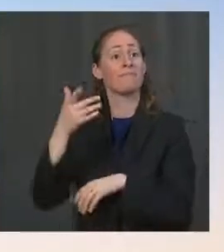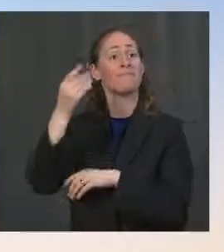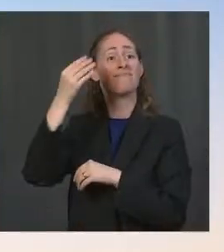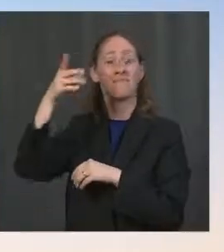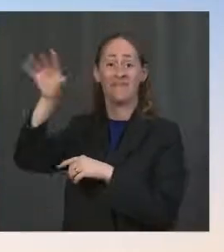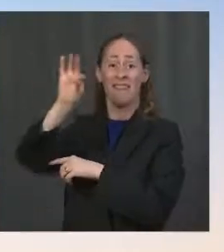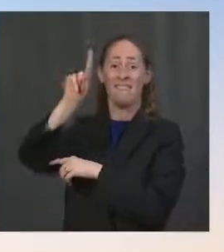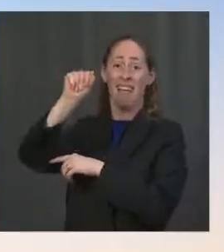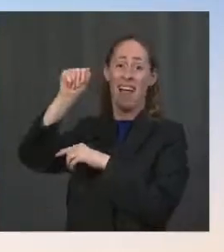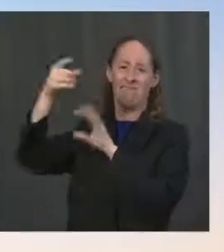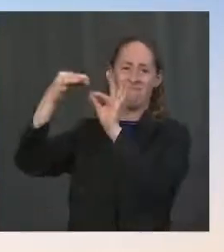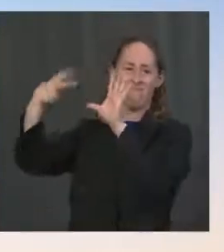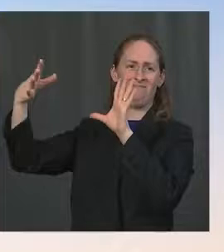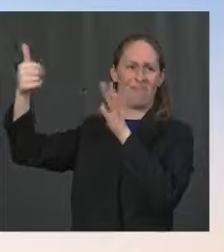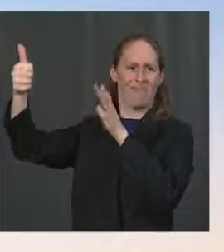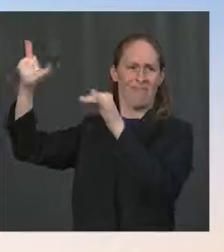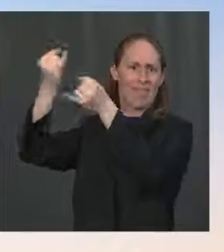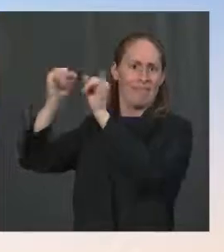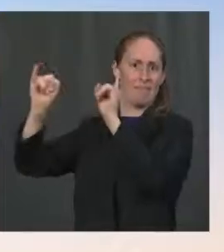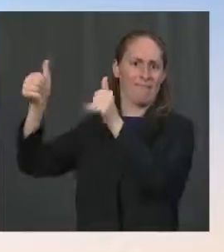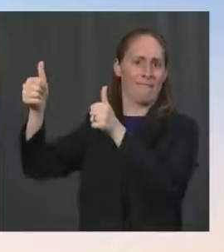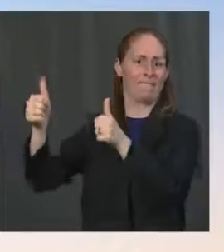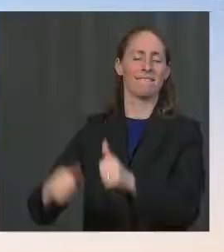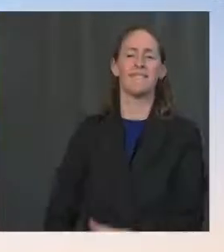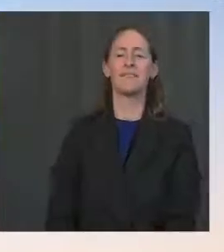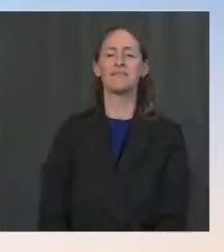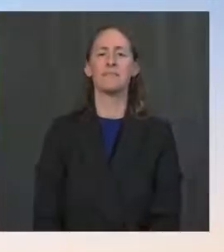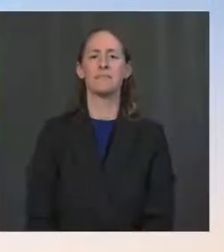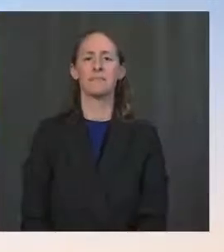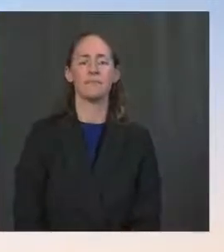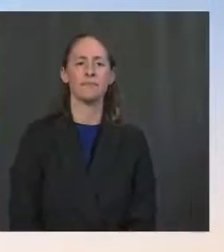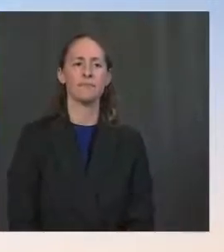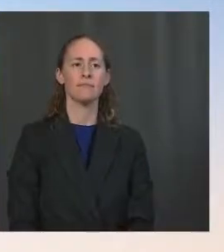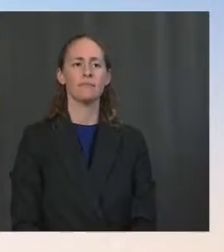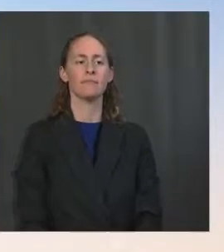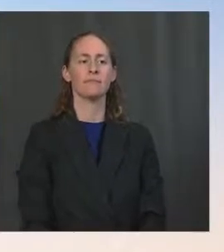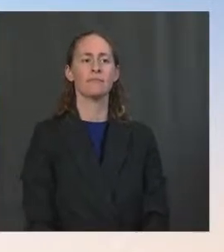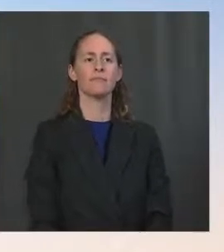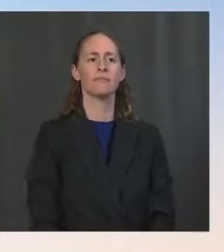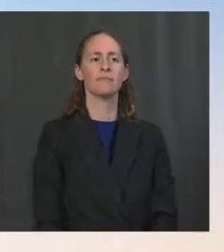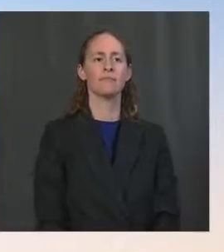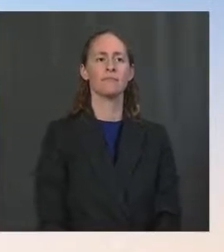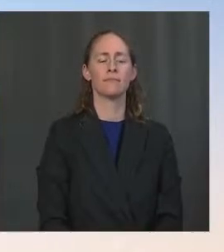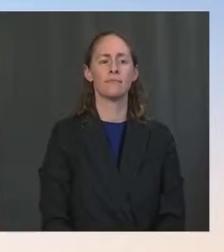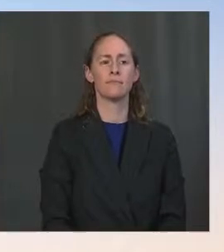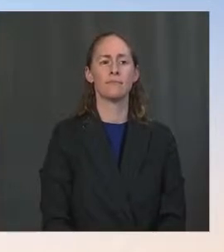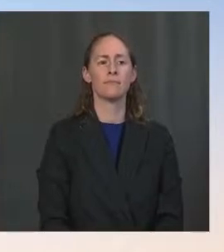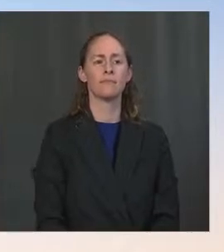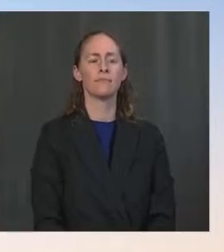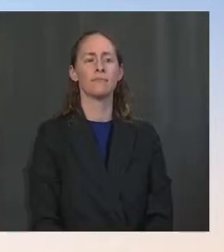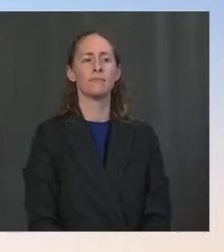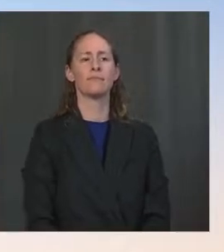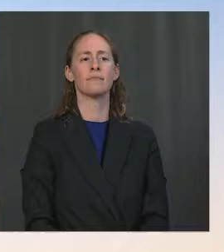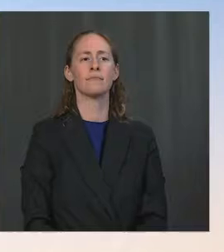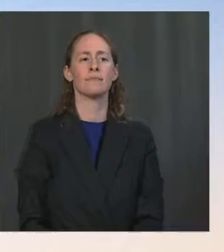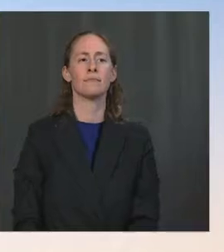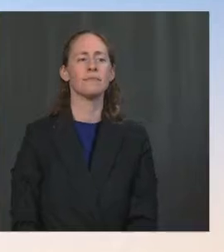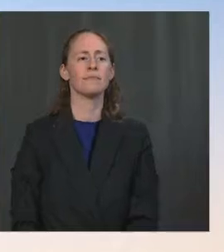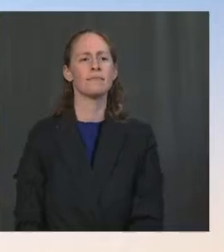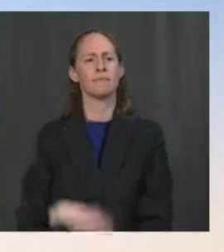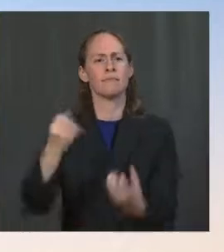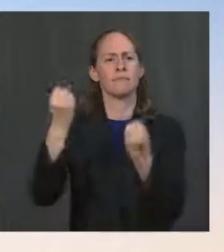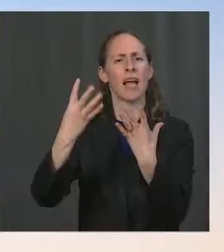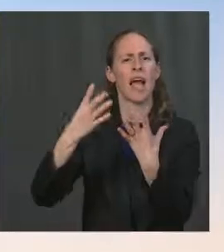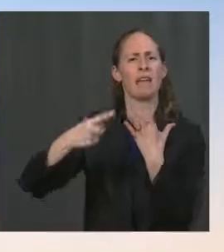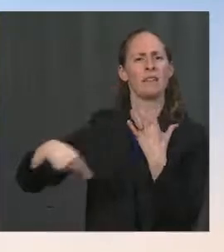decisions. One more. Oh, go on, ahead. Also, this has prompted many Democrats to look back at whether